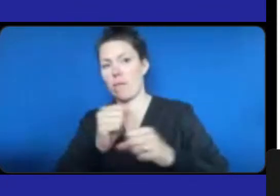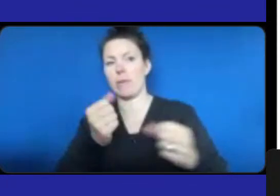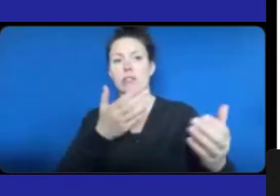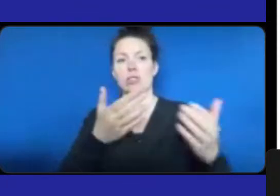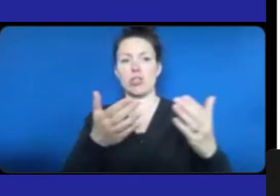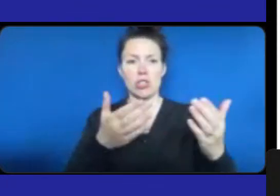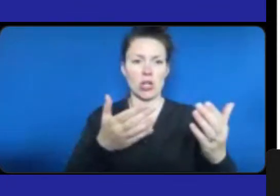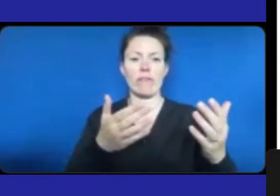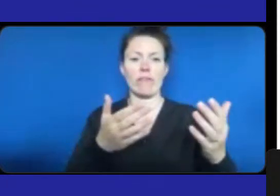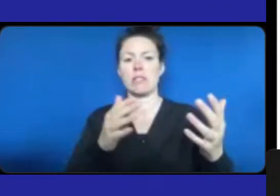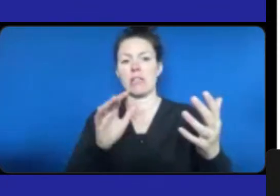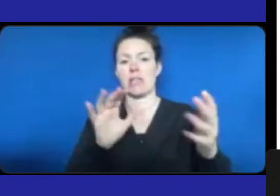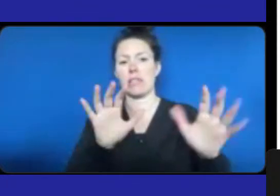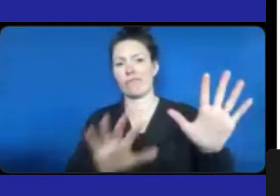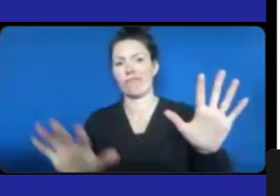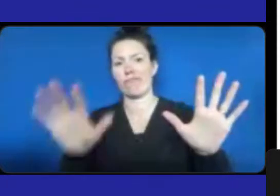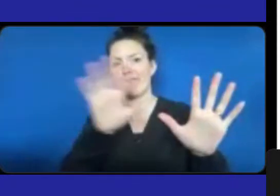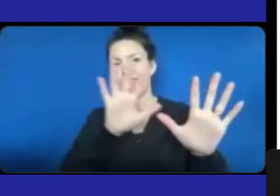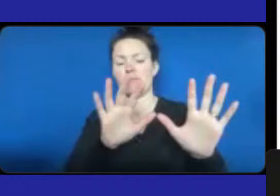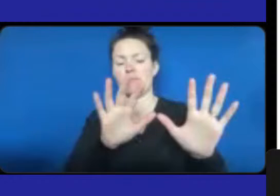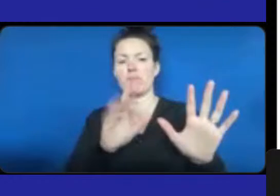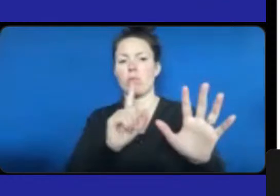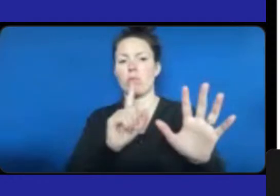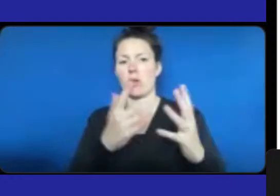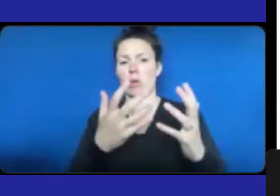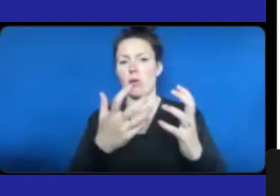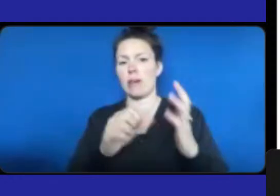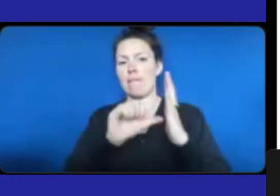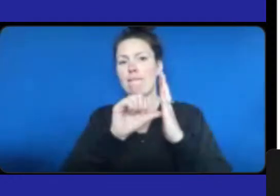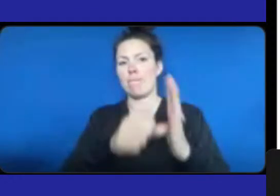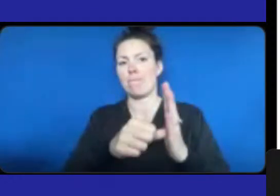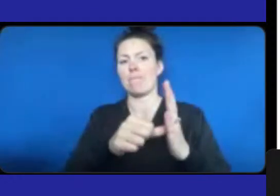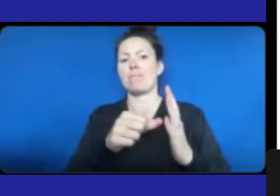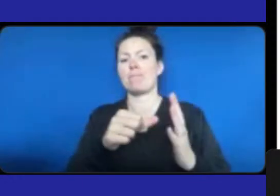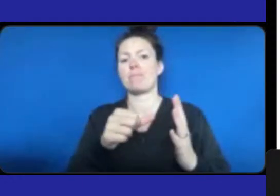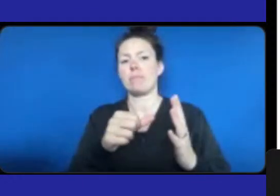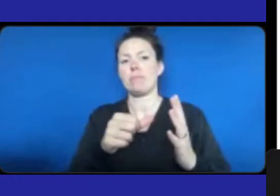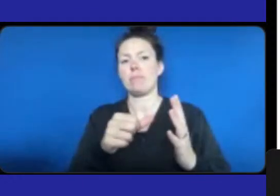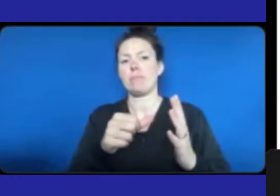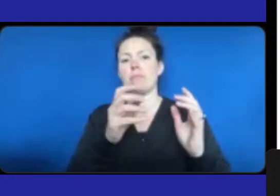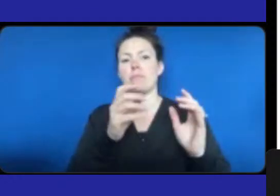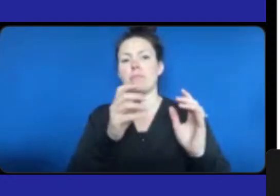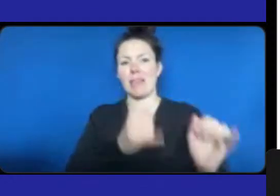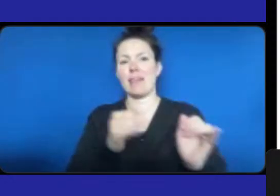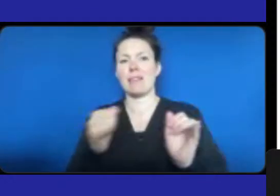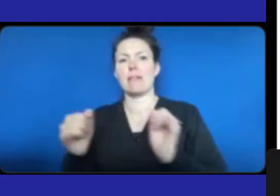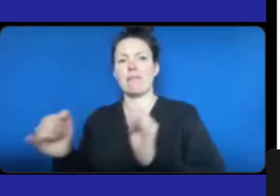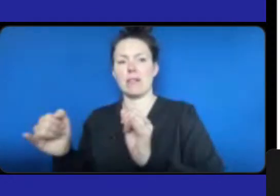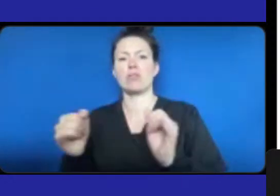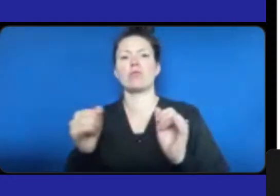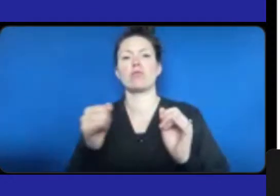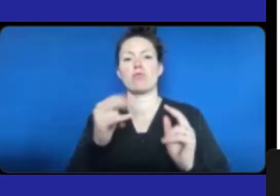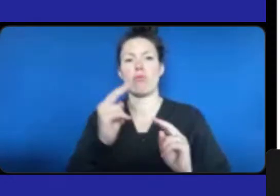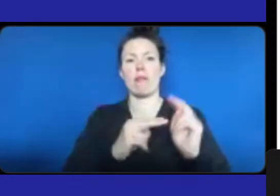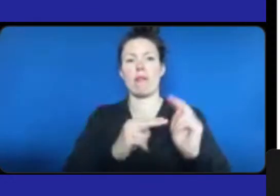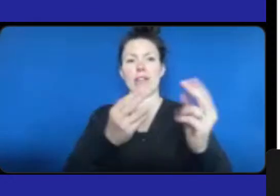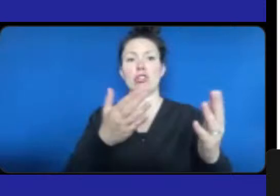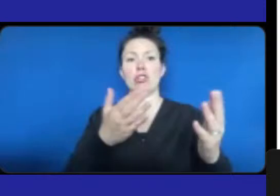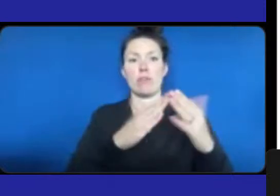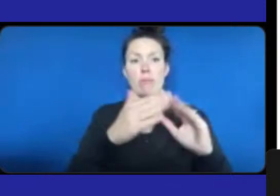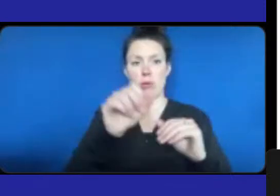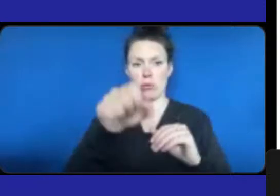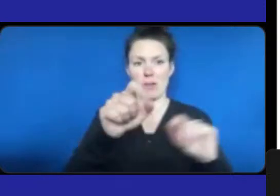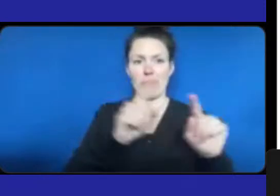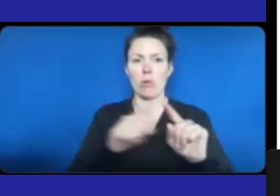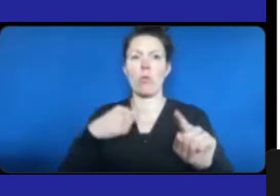hard to tell there, but we really wanted to reinforce that, of course, our individual facilities serve communities, but we are responsible for the